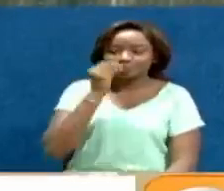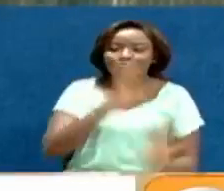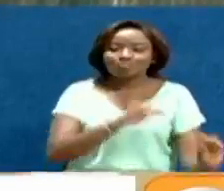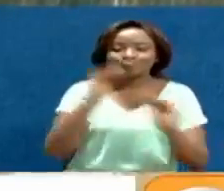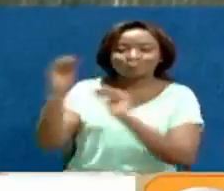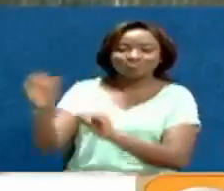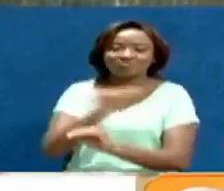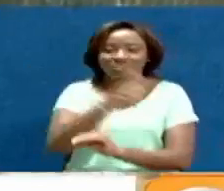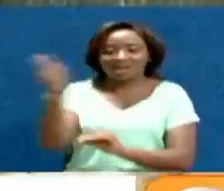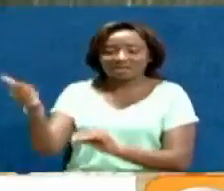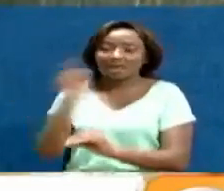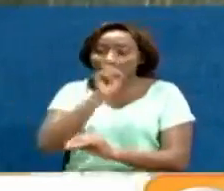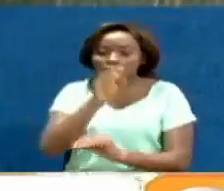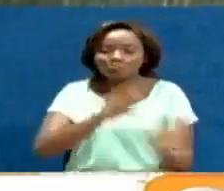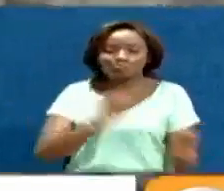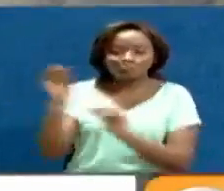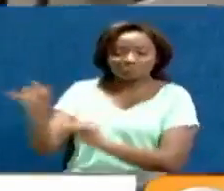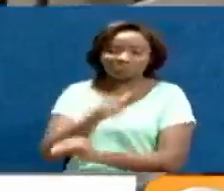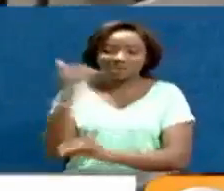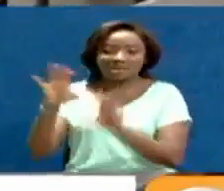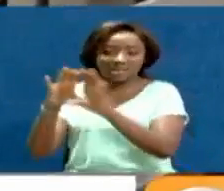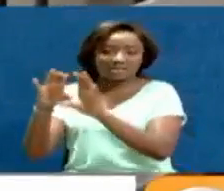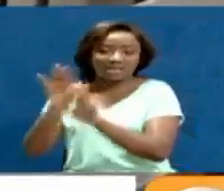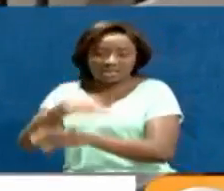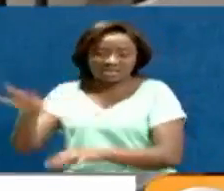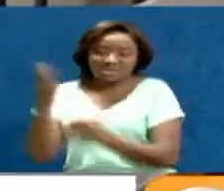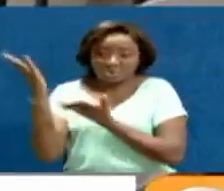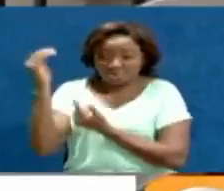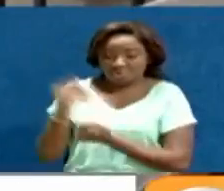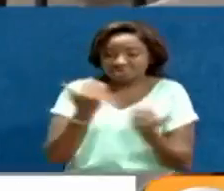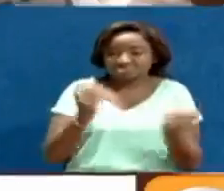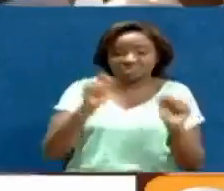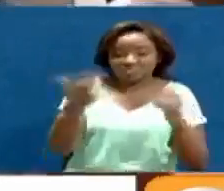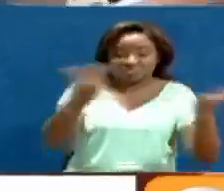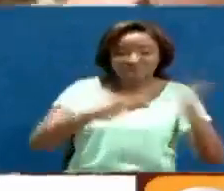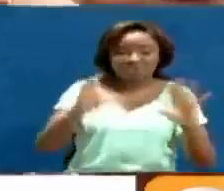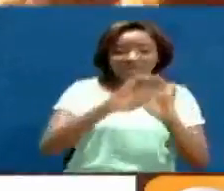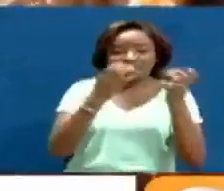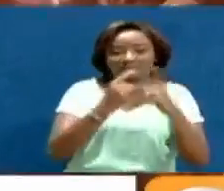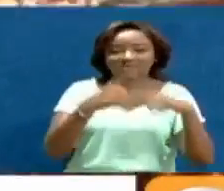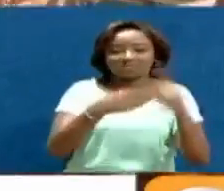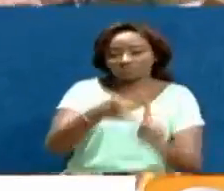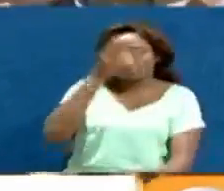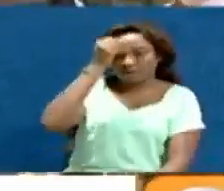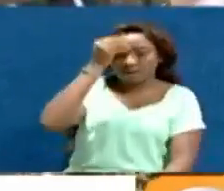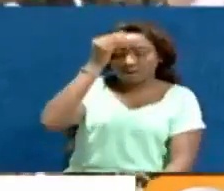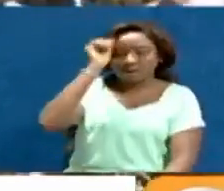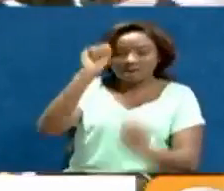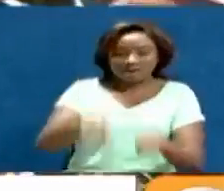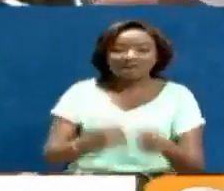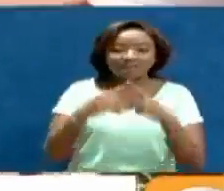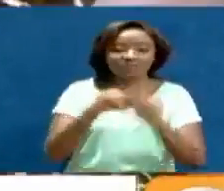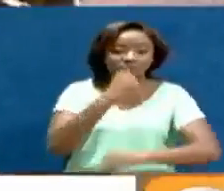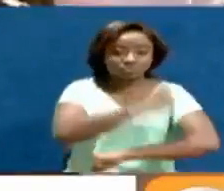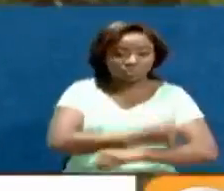another location. He's making plans to ensure that pupils will return and continue learning. Maina says both the